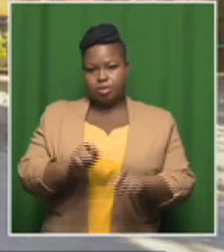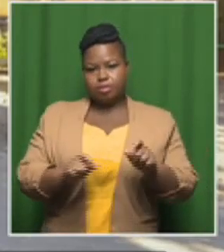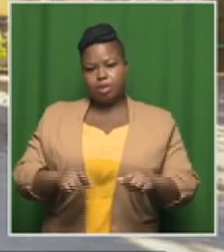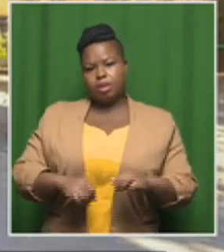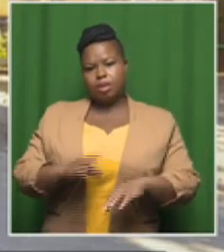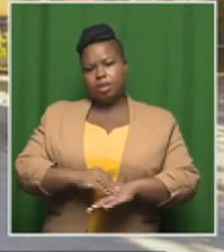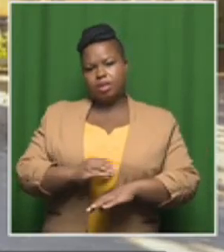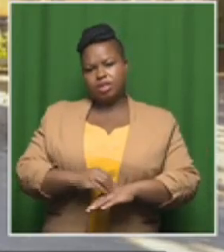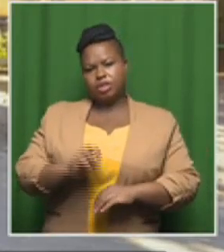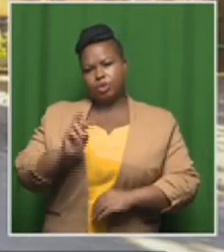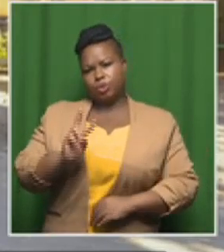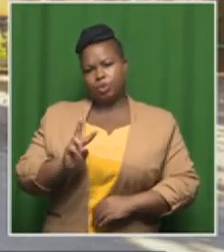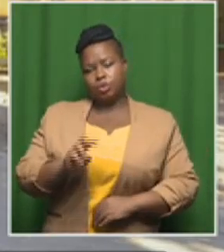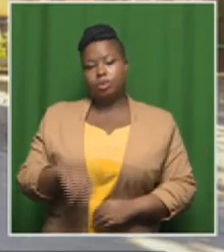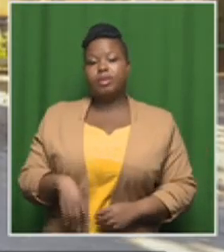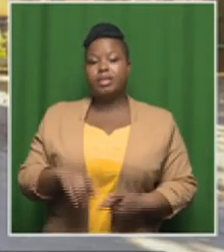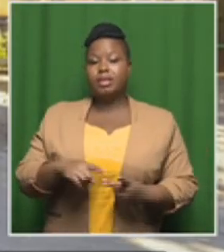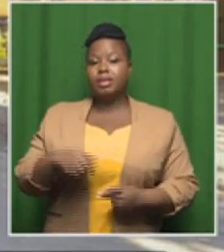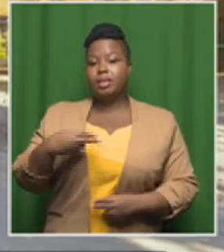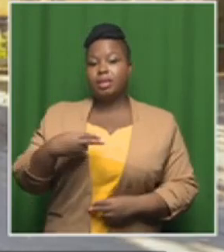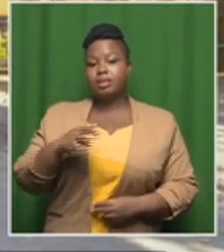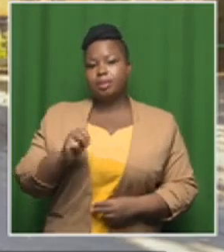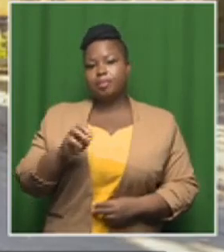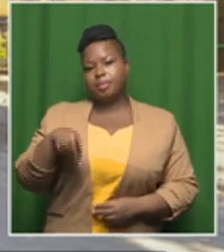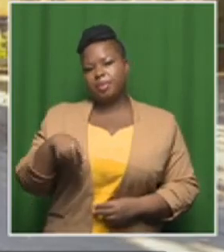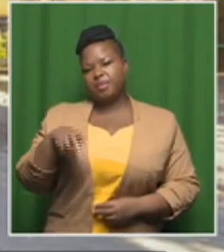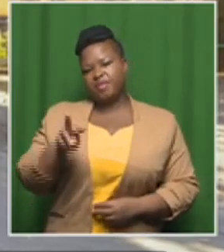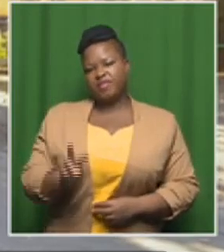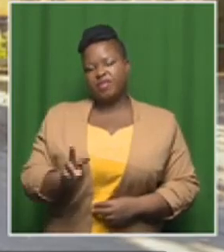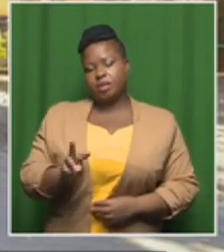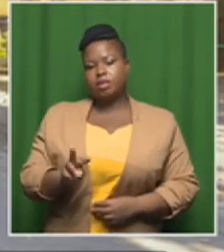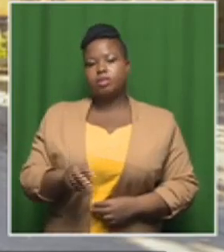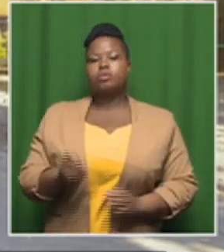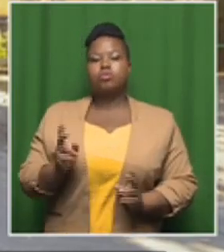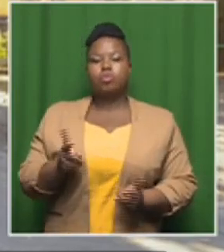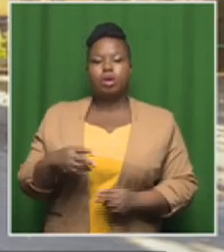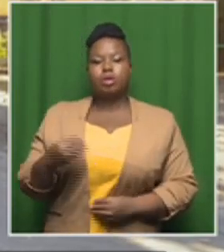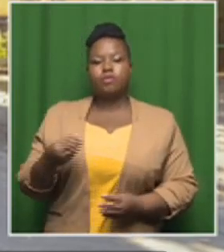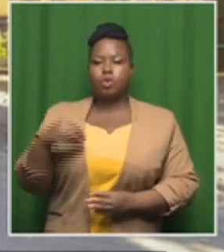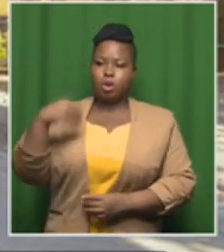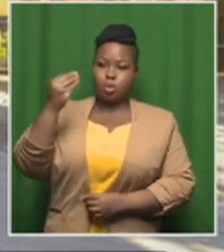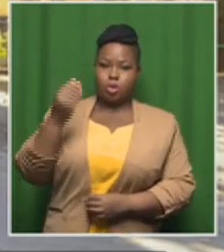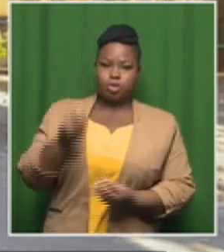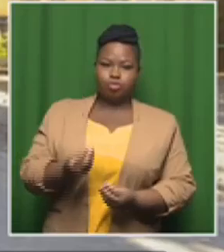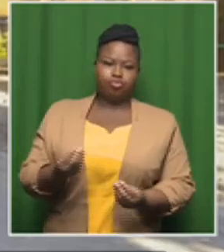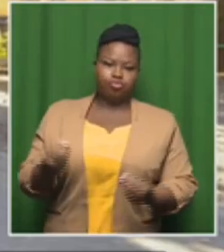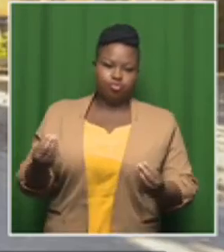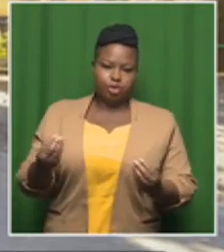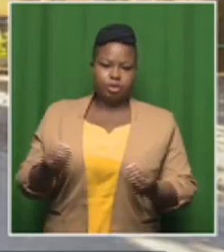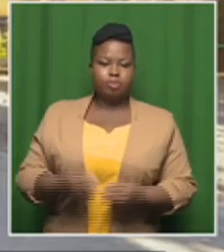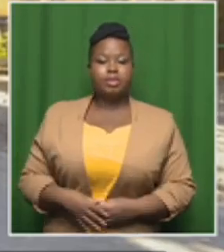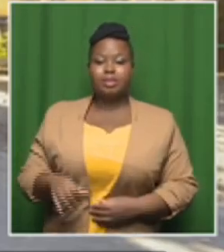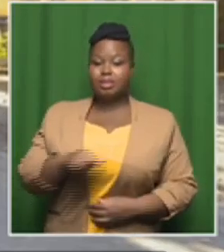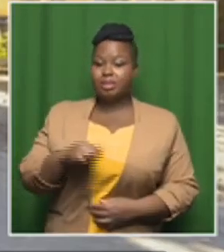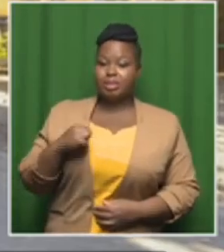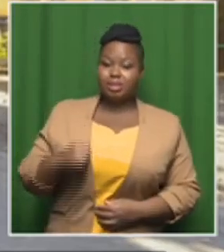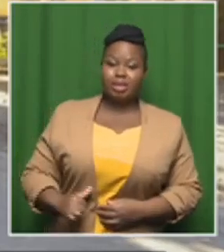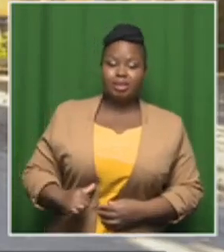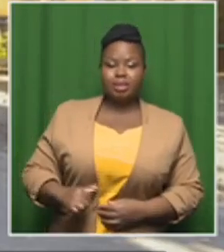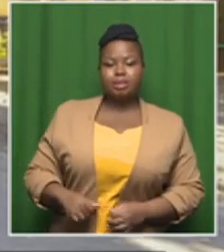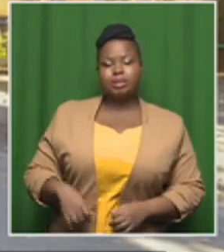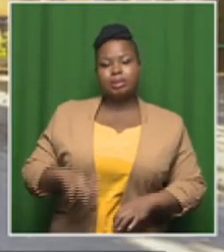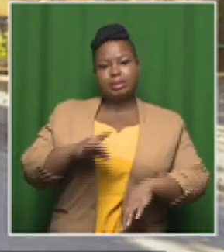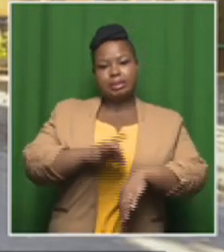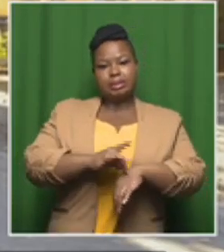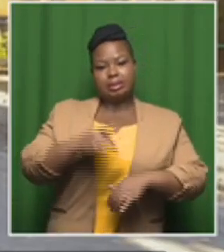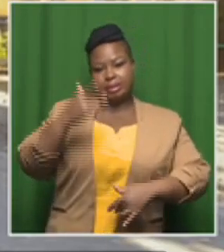2, HMPV is most commonly found in older children, and indeed China's Disease Control